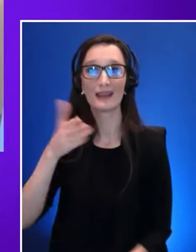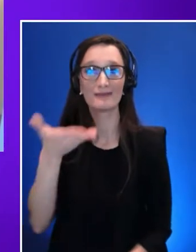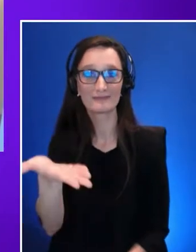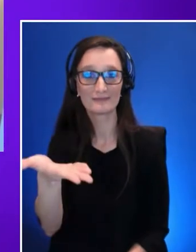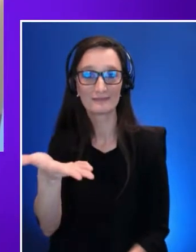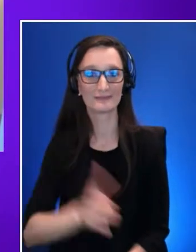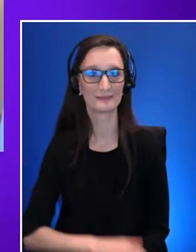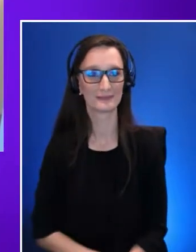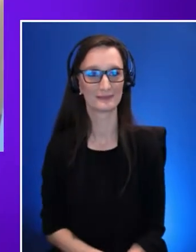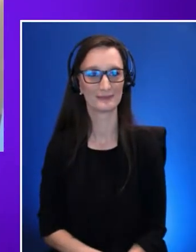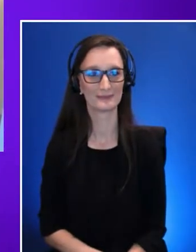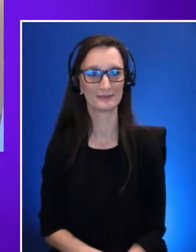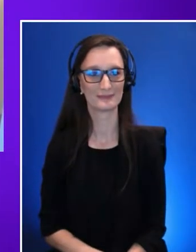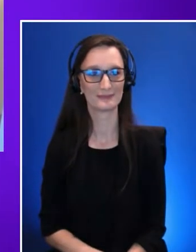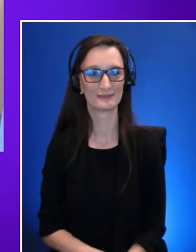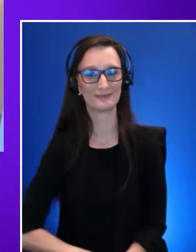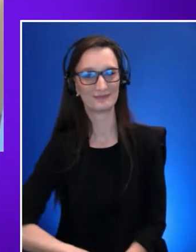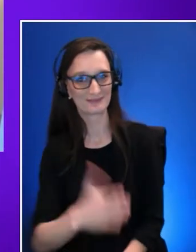Thank you.